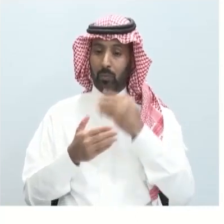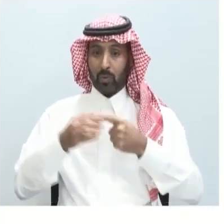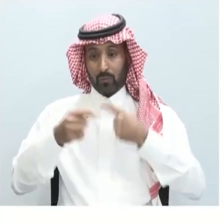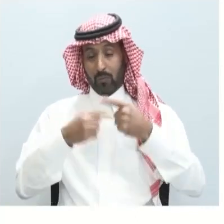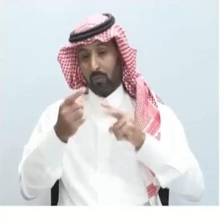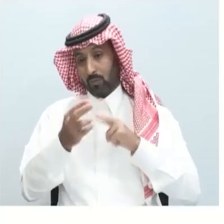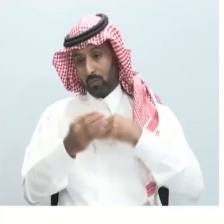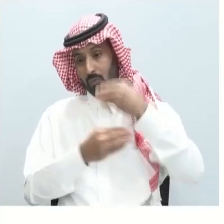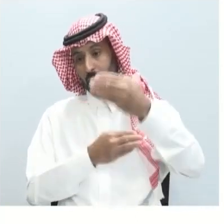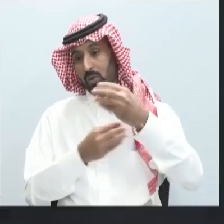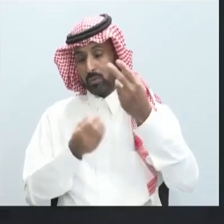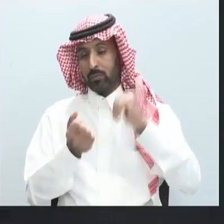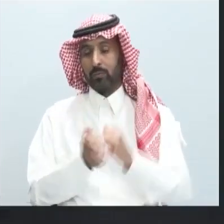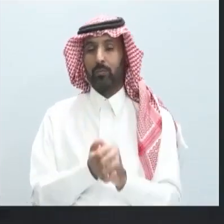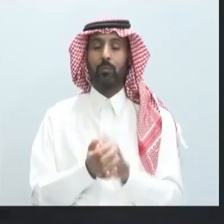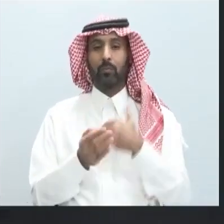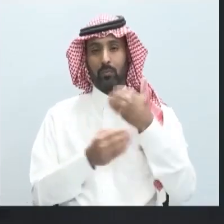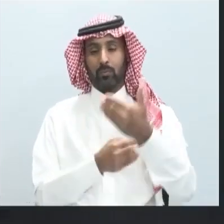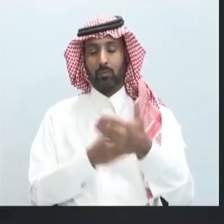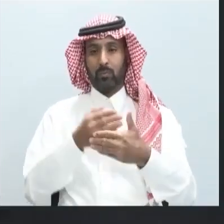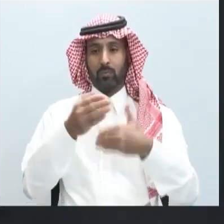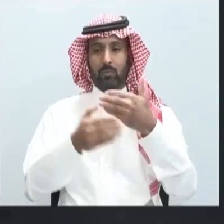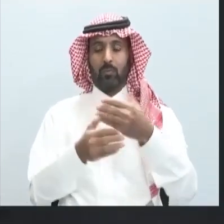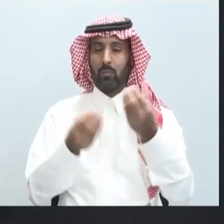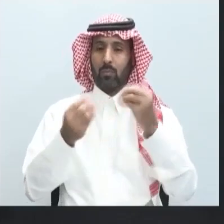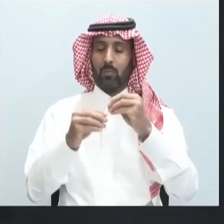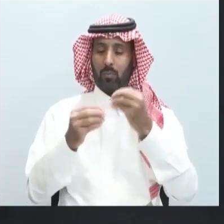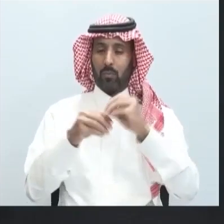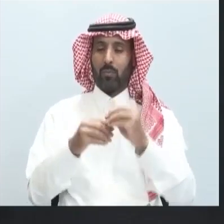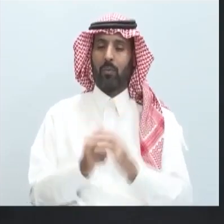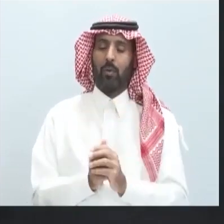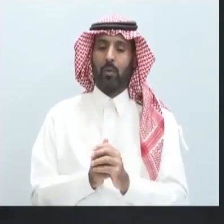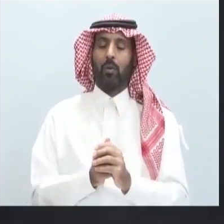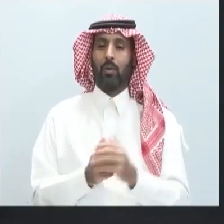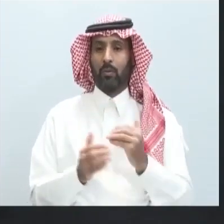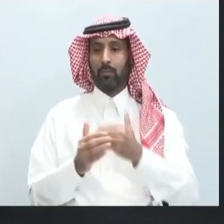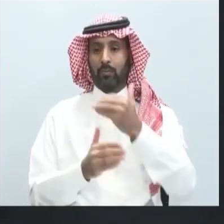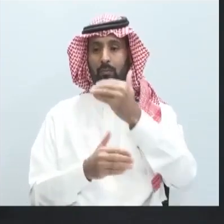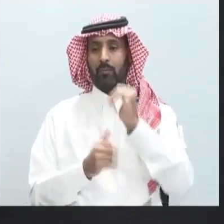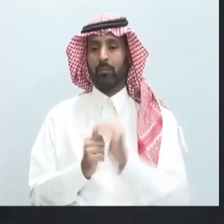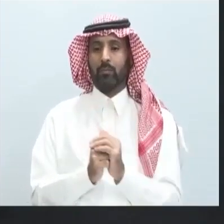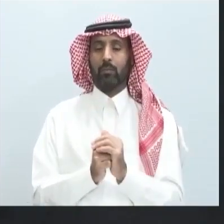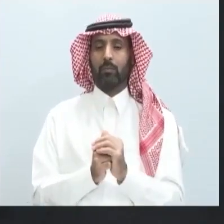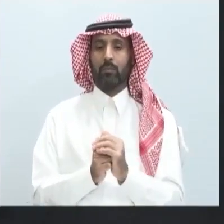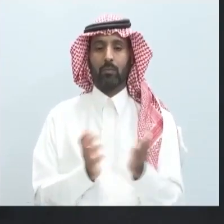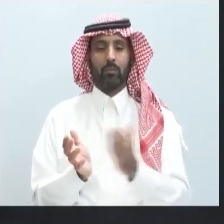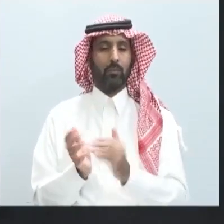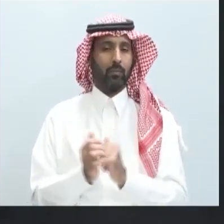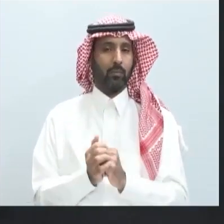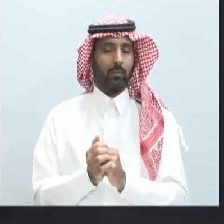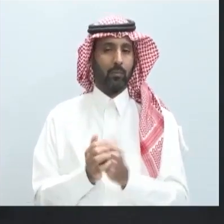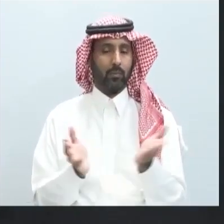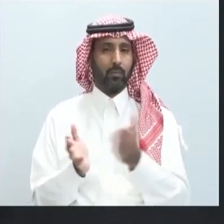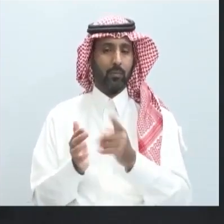future is coming. There's a potential in the future is coming for more and more development. So let's get on with the